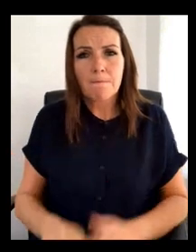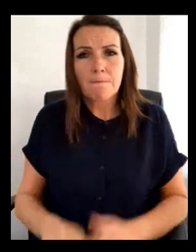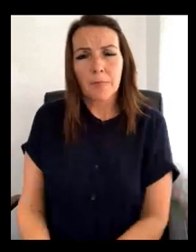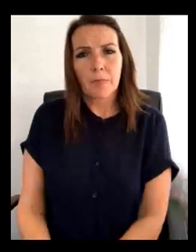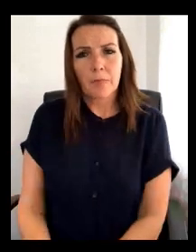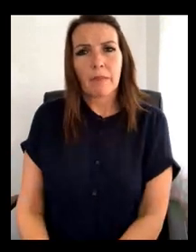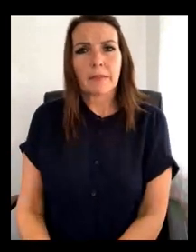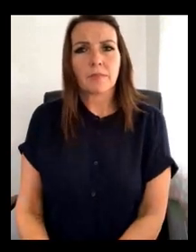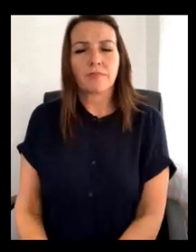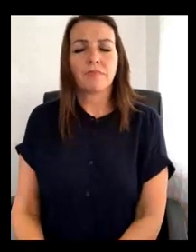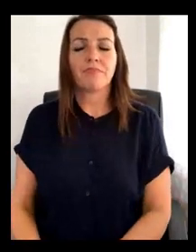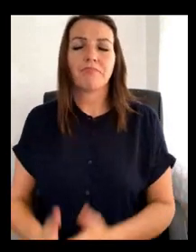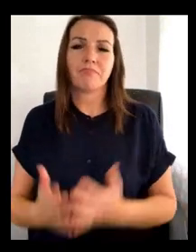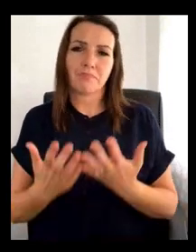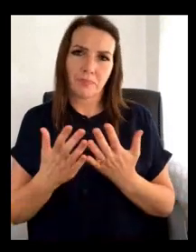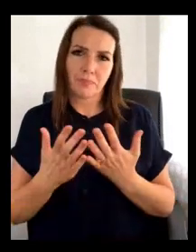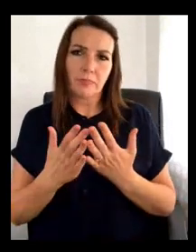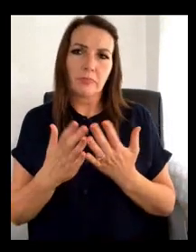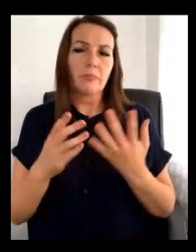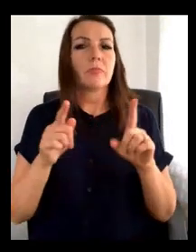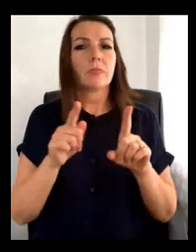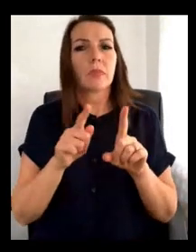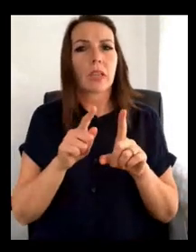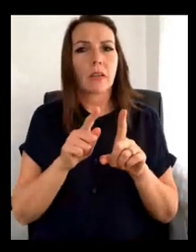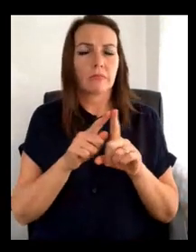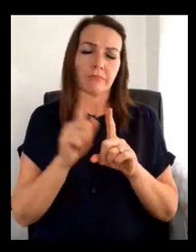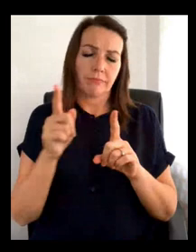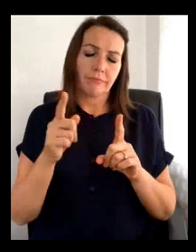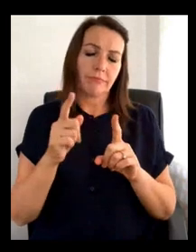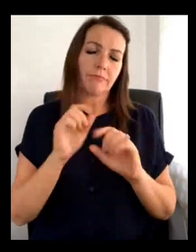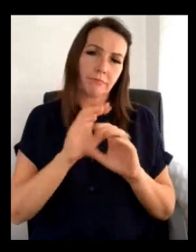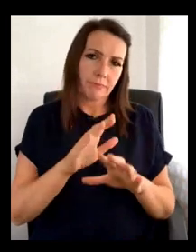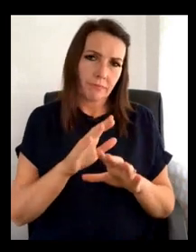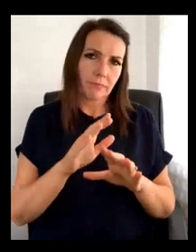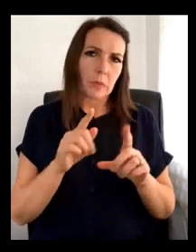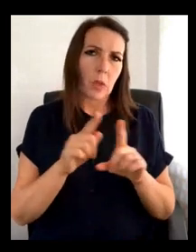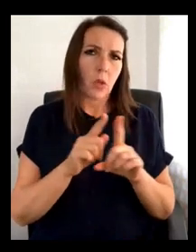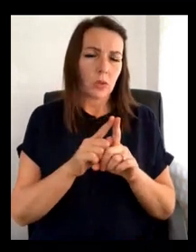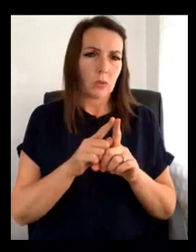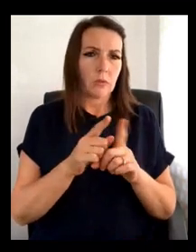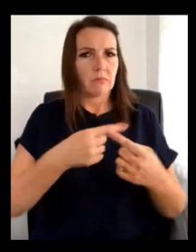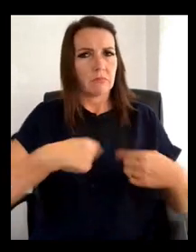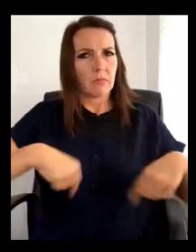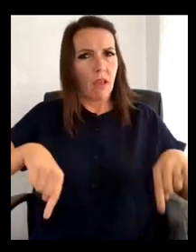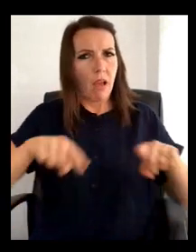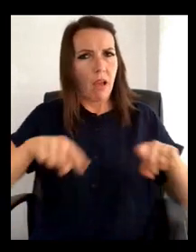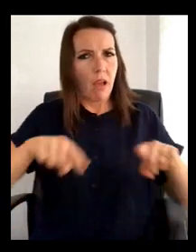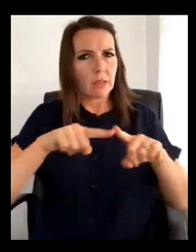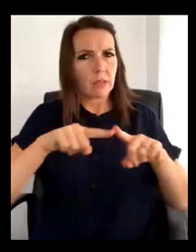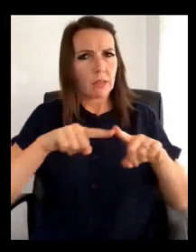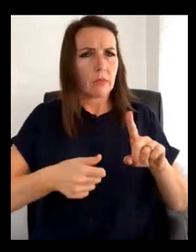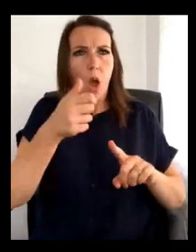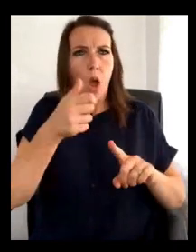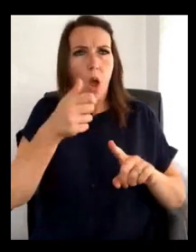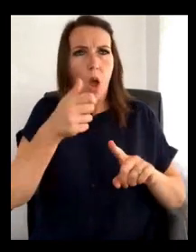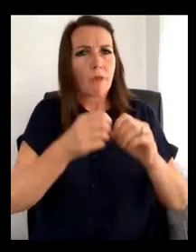Jake? I think also maybe part of what you're saying is how can we create these sort of spaces that are